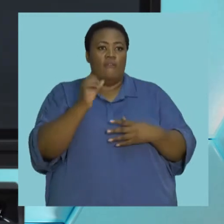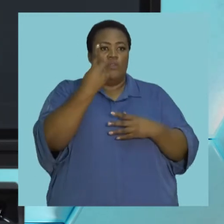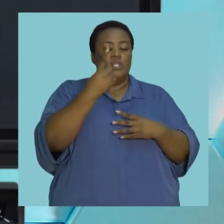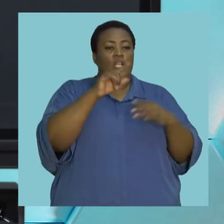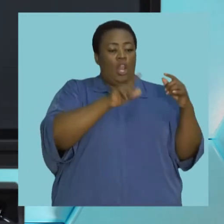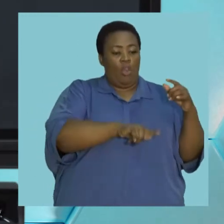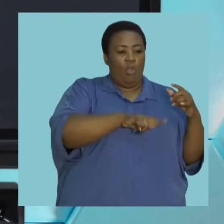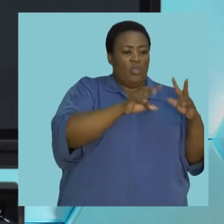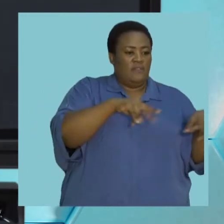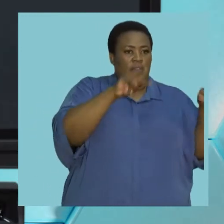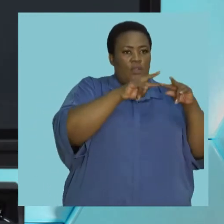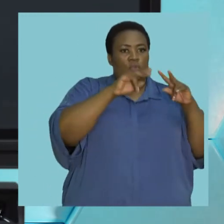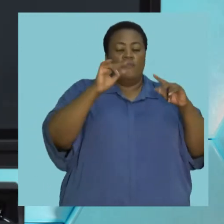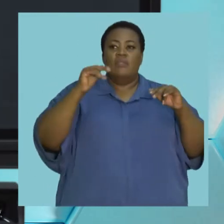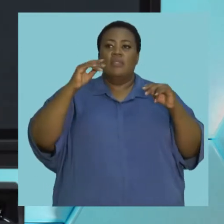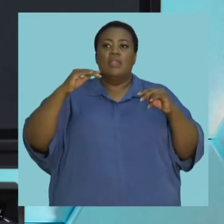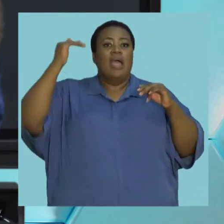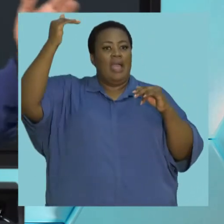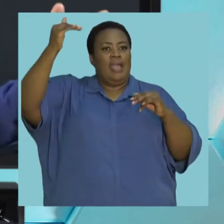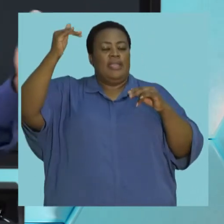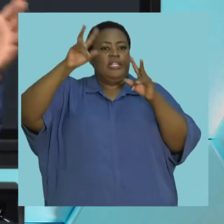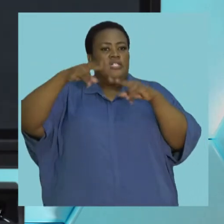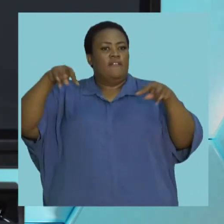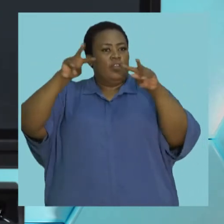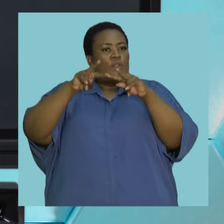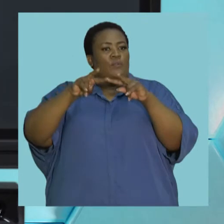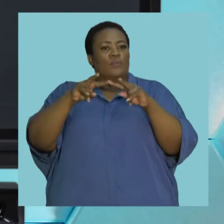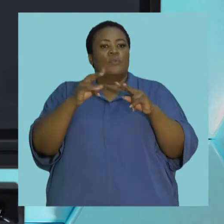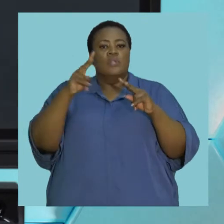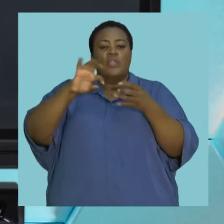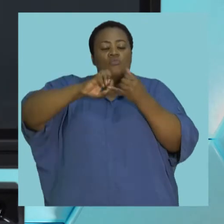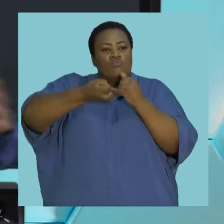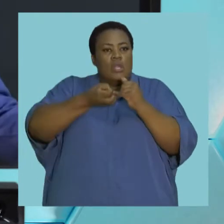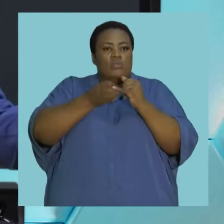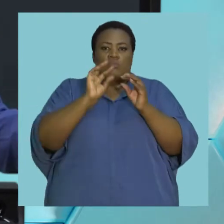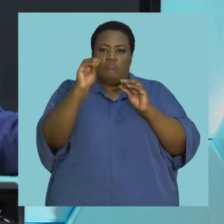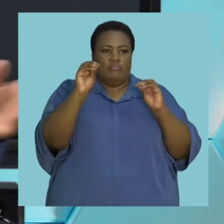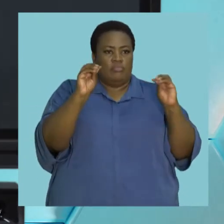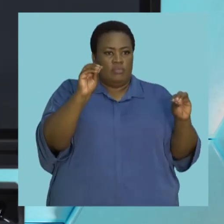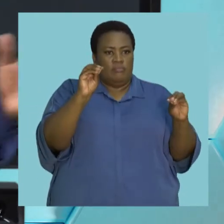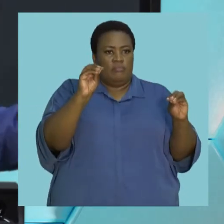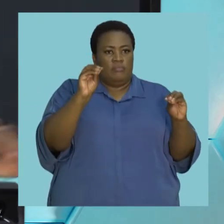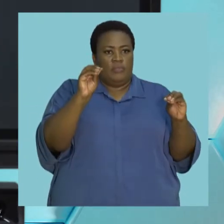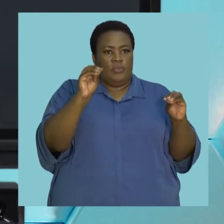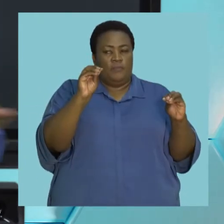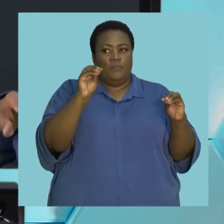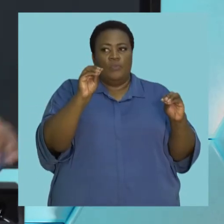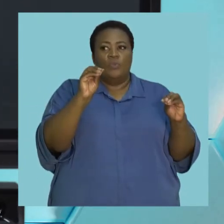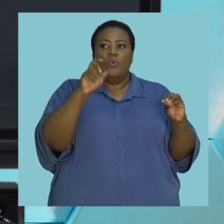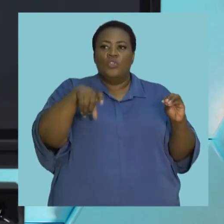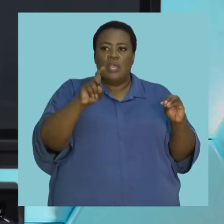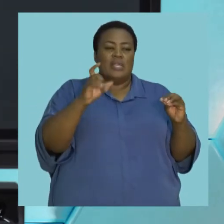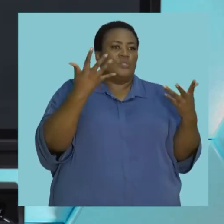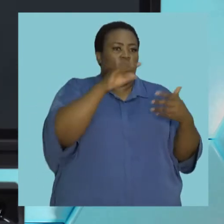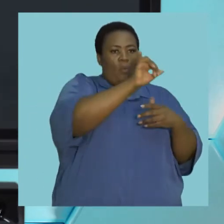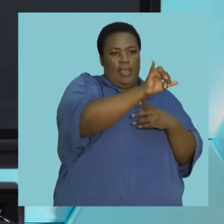look at the lowest value and the highest value, and you try and fit those proportionately on your x-axis